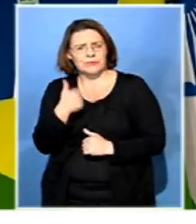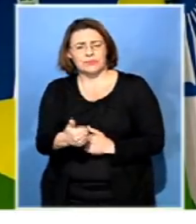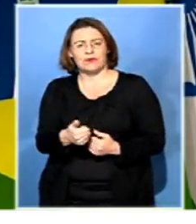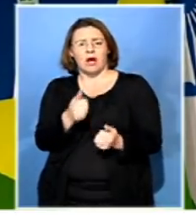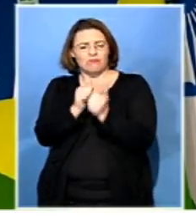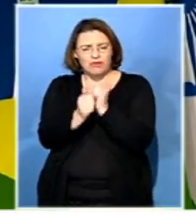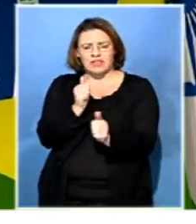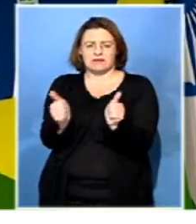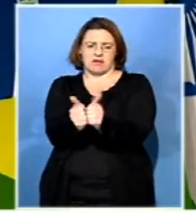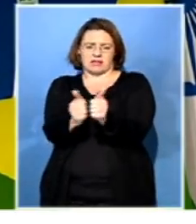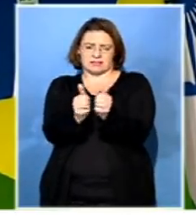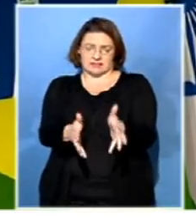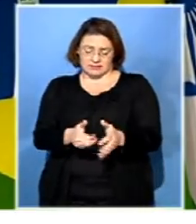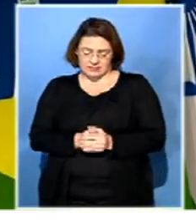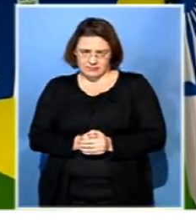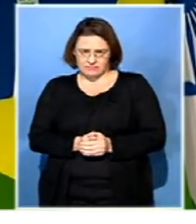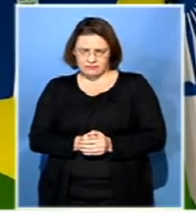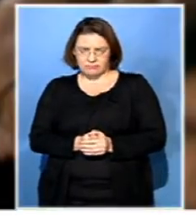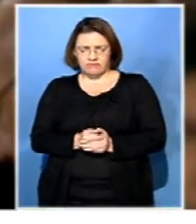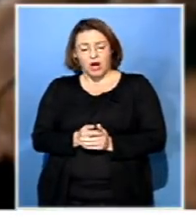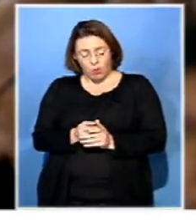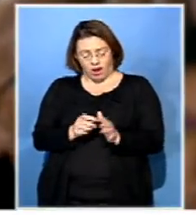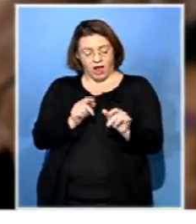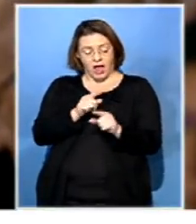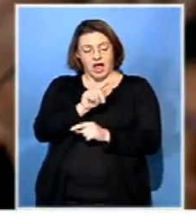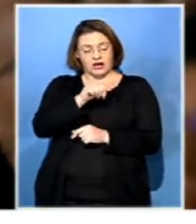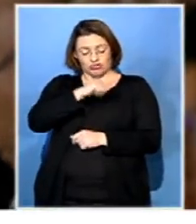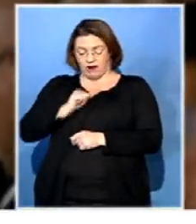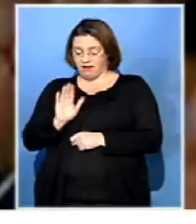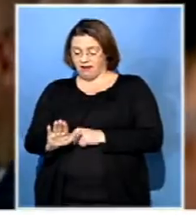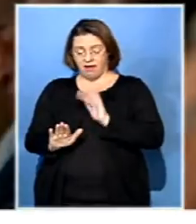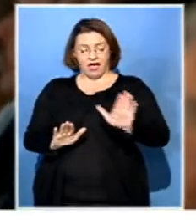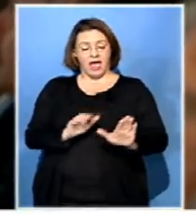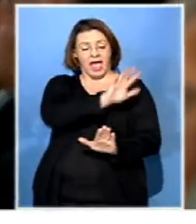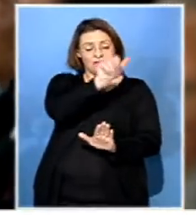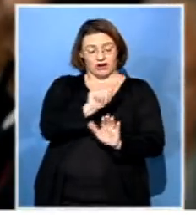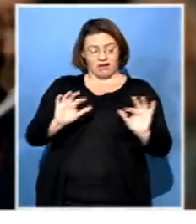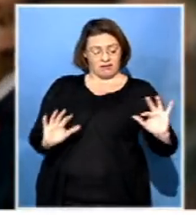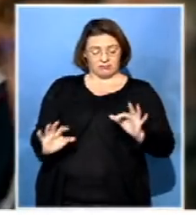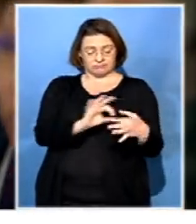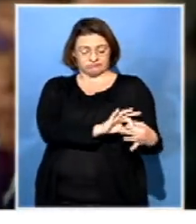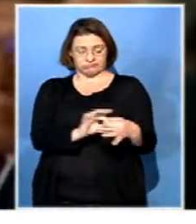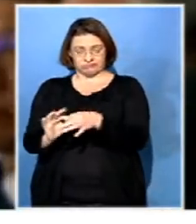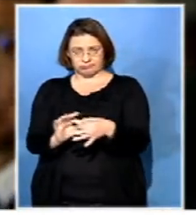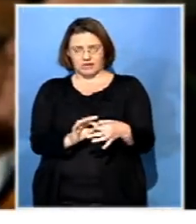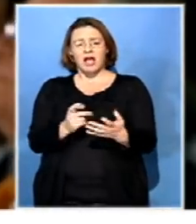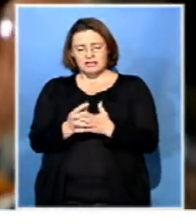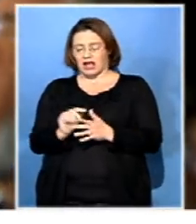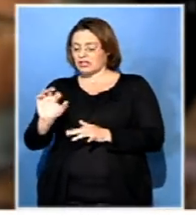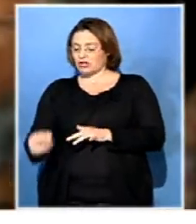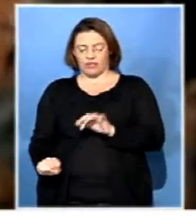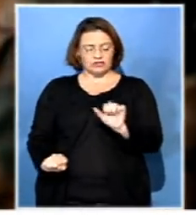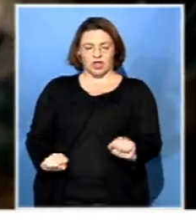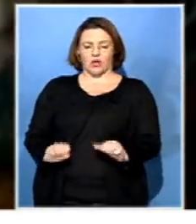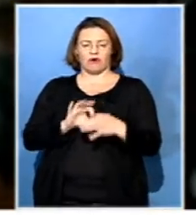brothers, and good partners, and China-Africa cooperation stands as a fine example of South-South